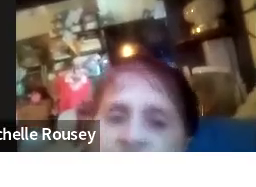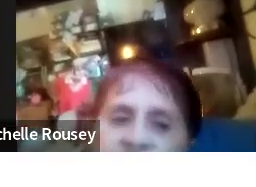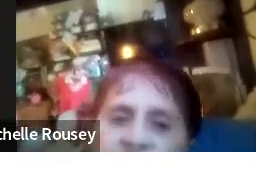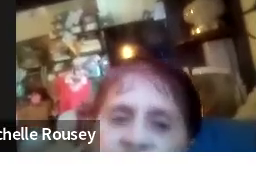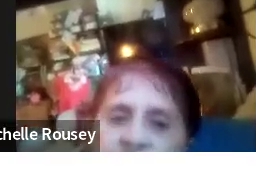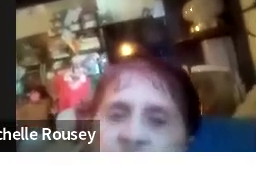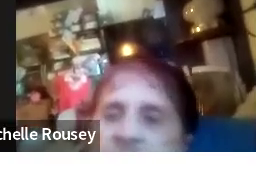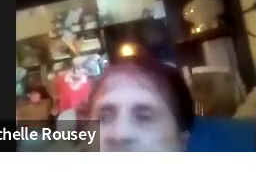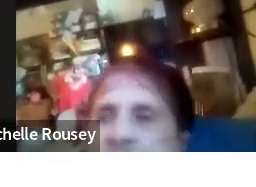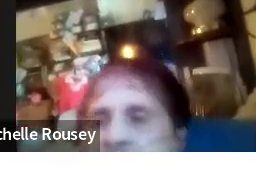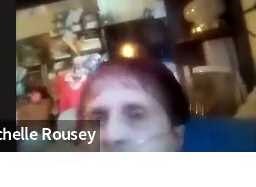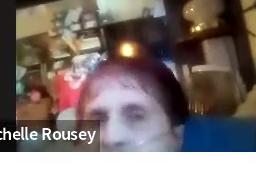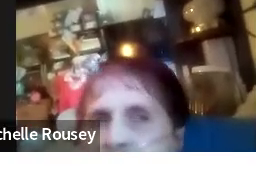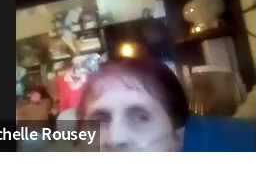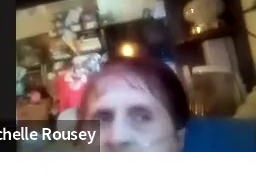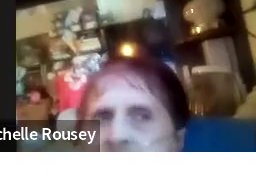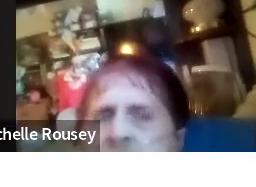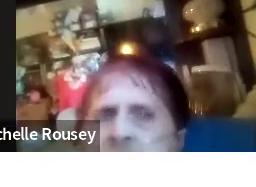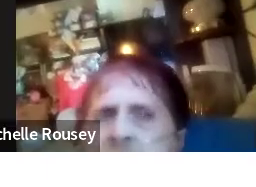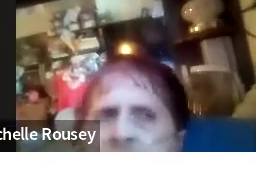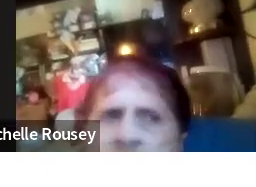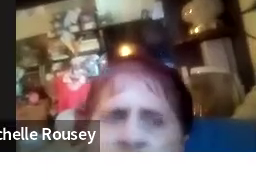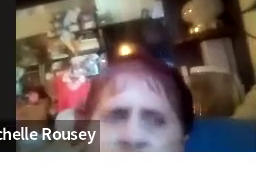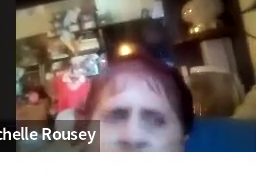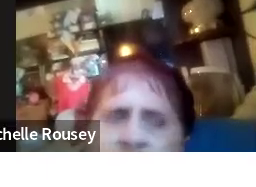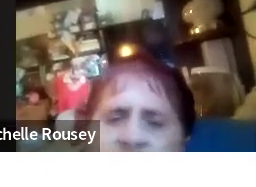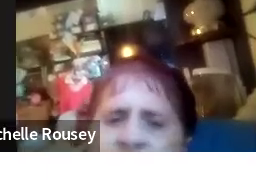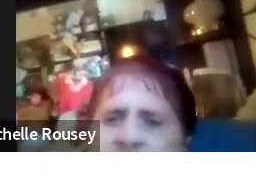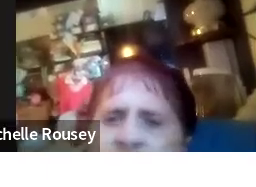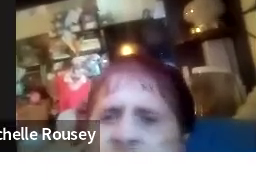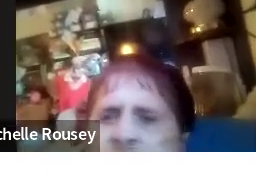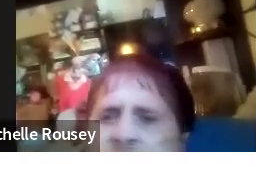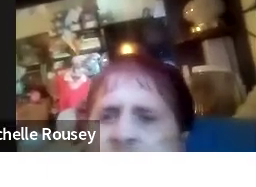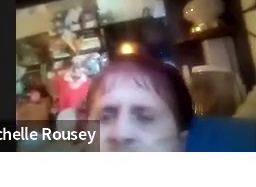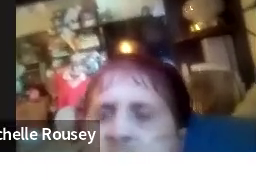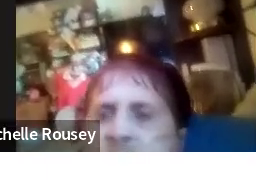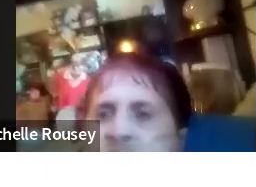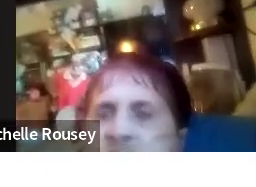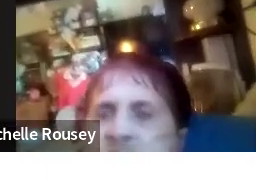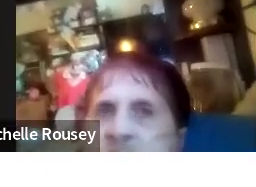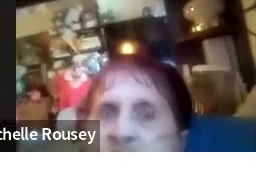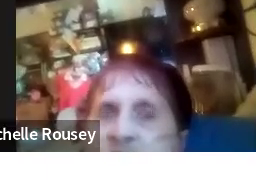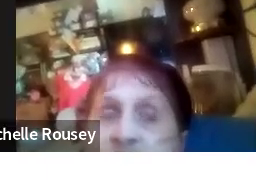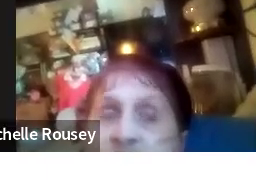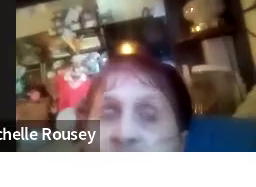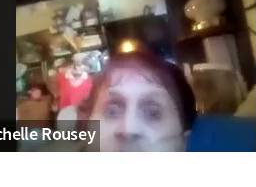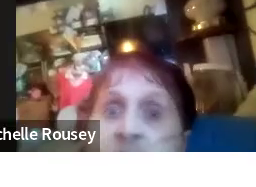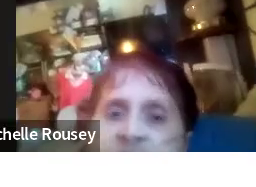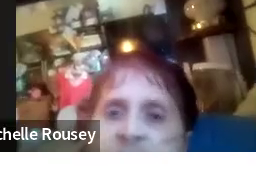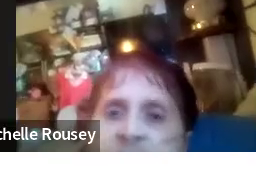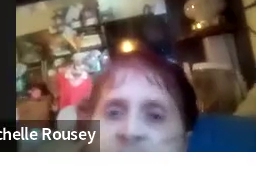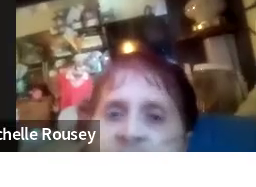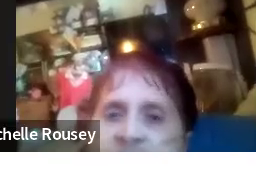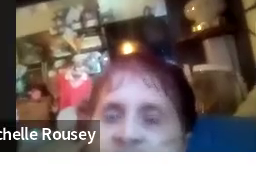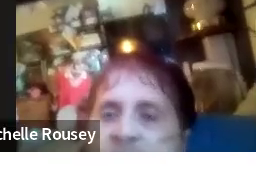resource but to get it at their local store, at their senior center, or other aspect, and it's on a flyer